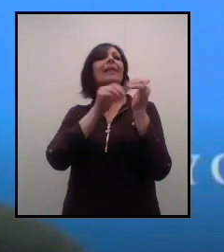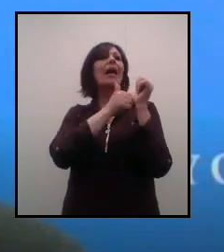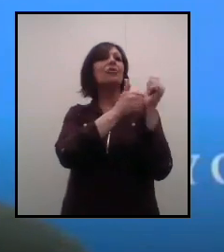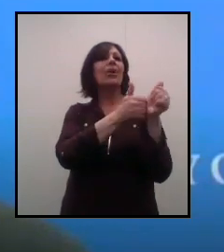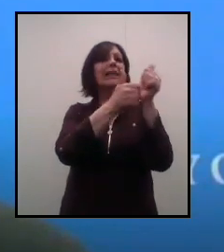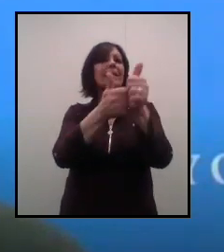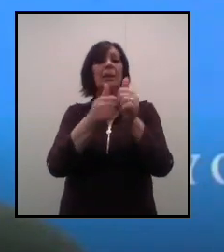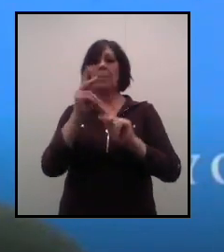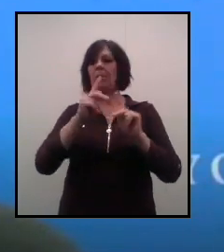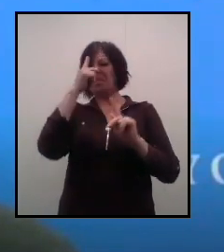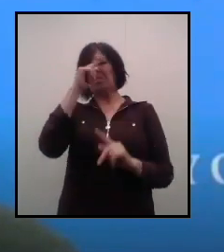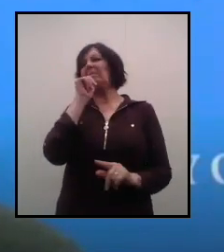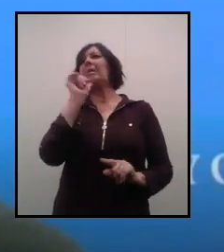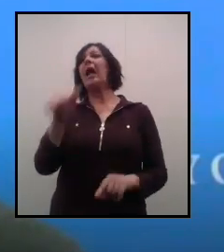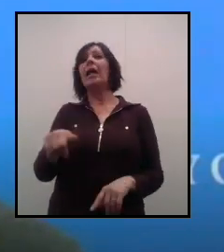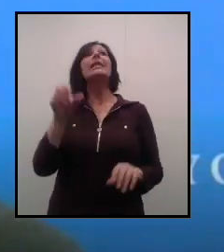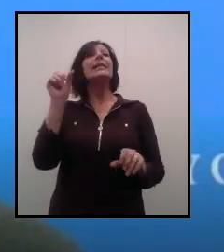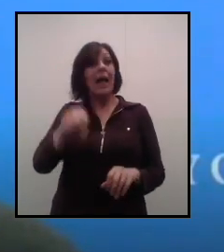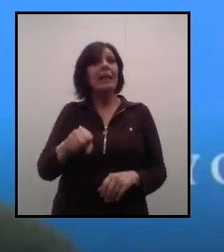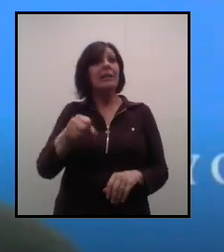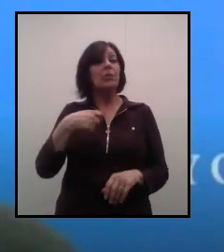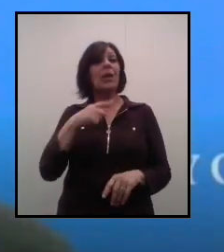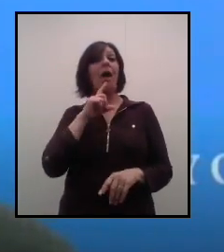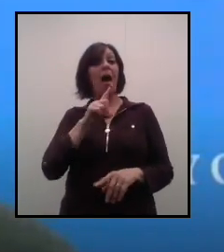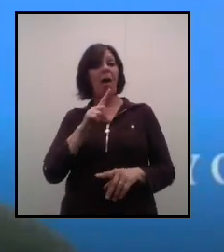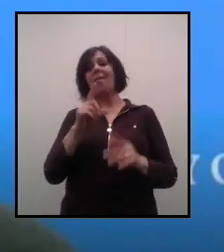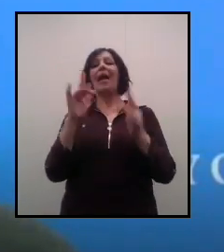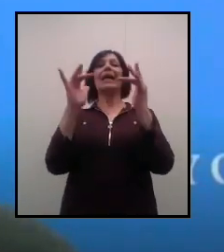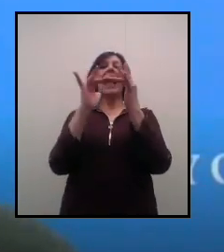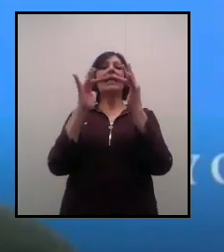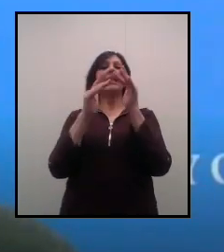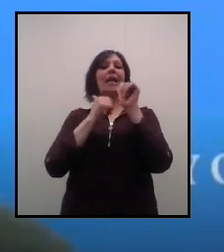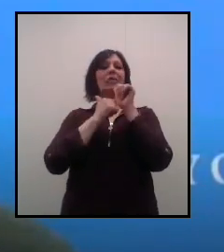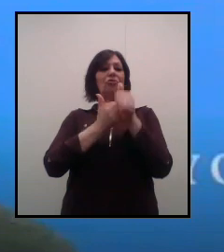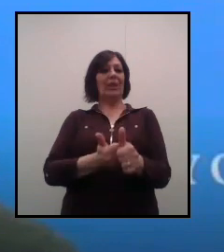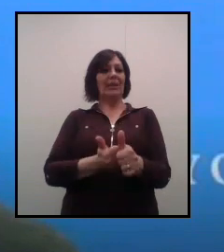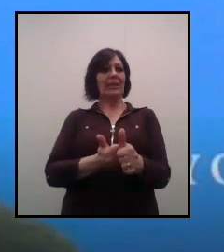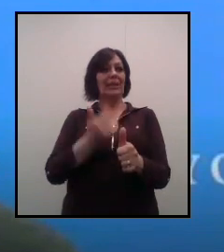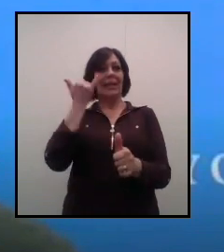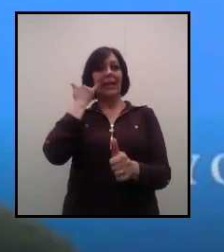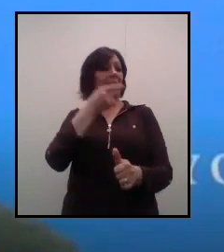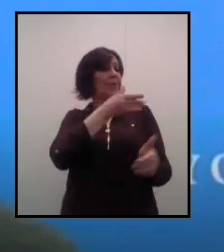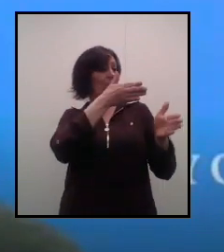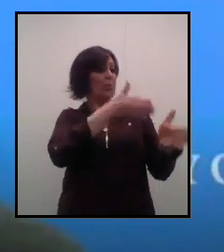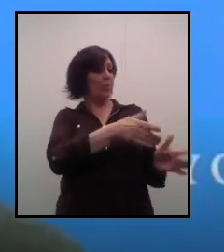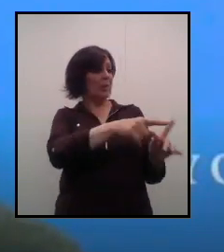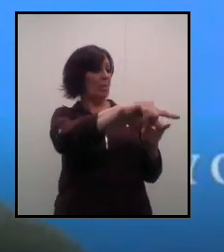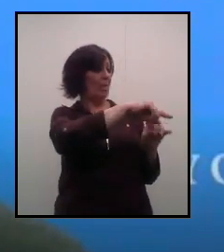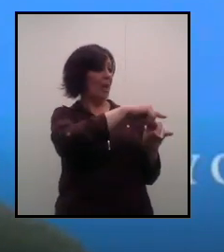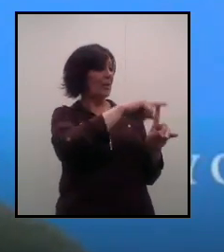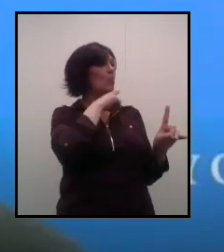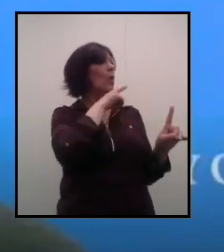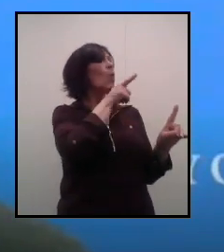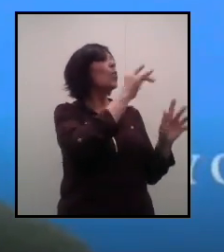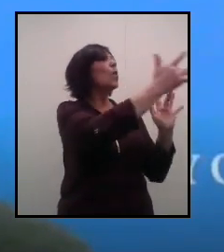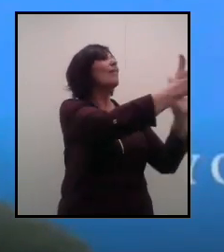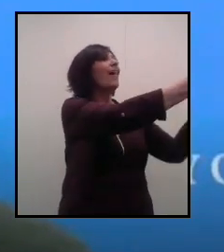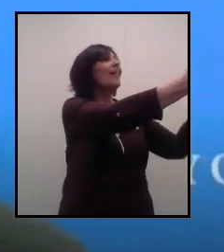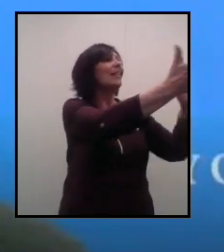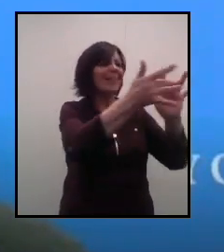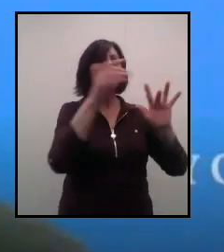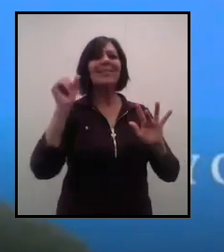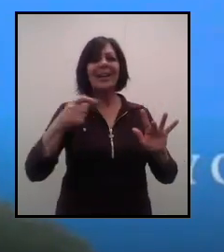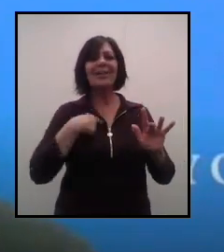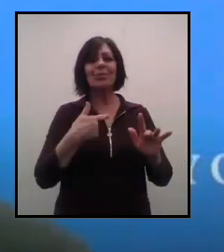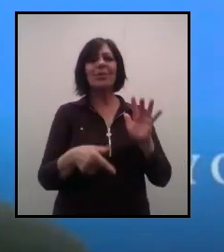of people think we're not doing contact tracing. We are doing contact tracing with individuals who test positive, especially with their close contacts at